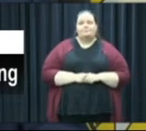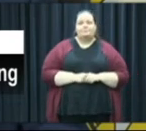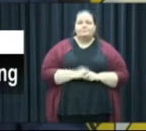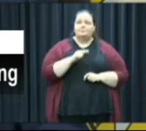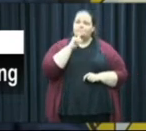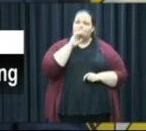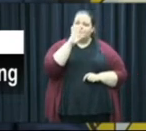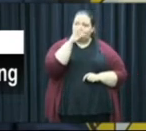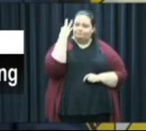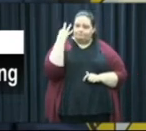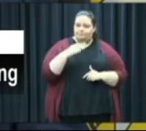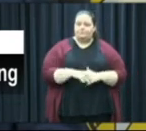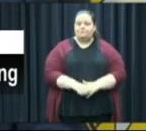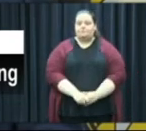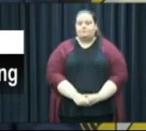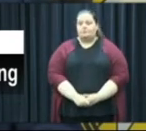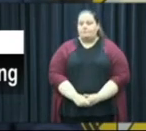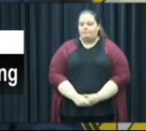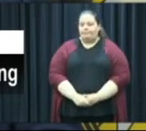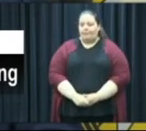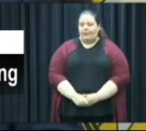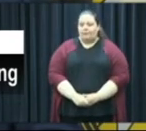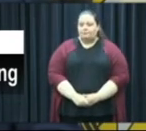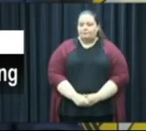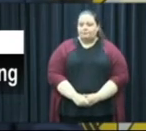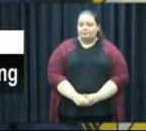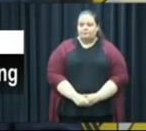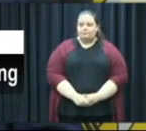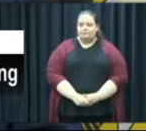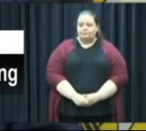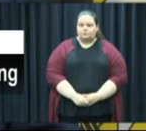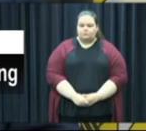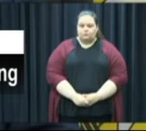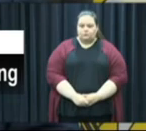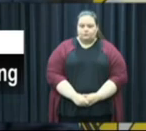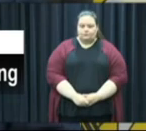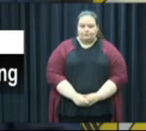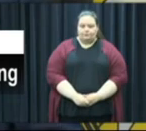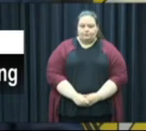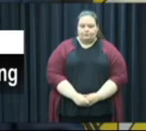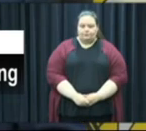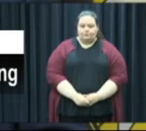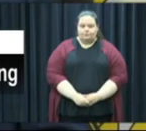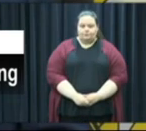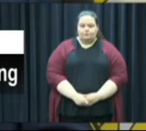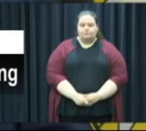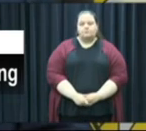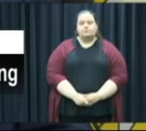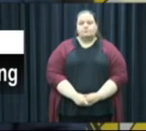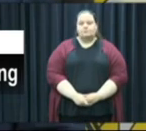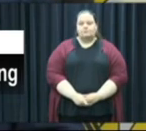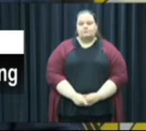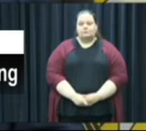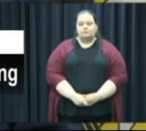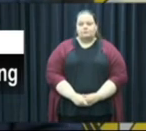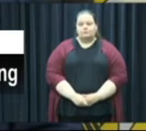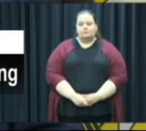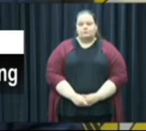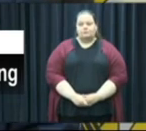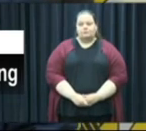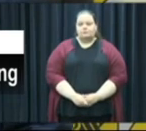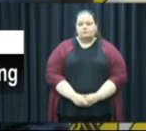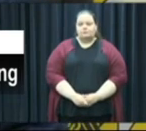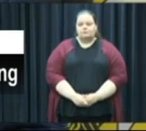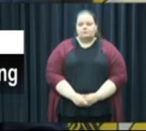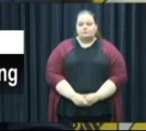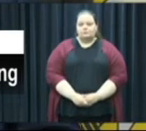situation, nous devrons rétablir les restrictions qui permettent aux gens de passer de temps seulement avec des personnes